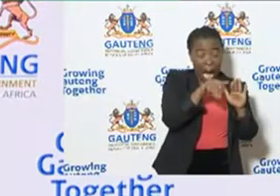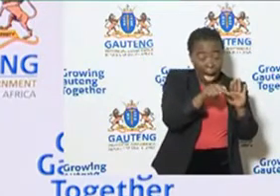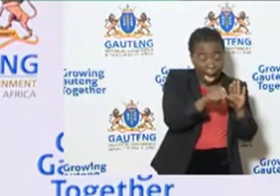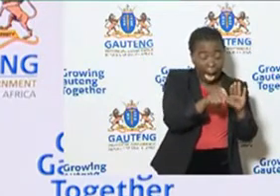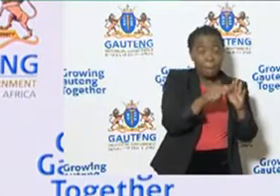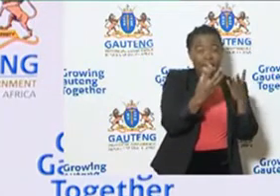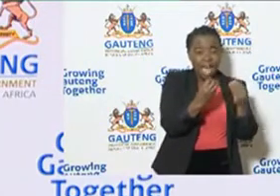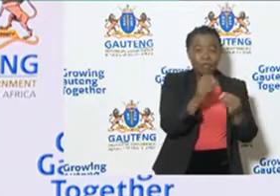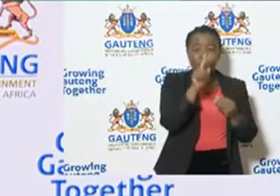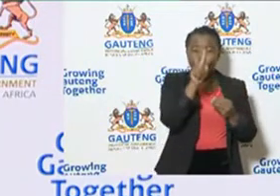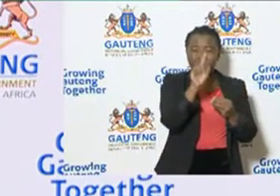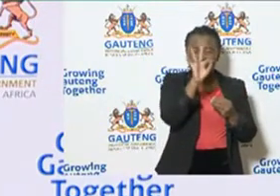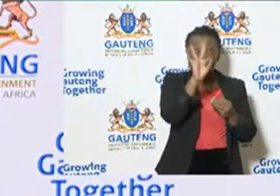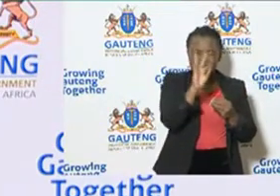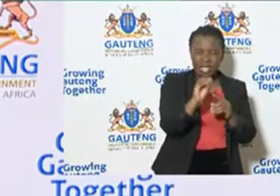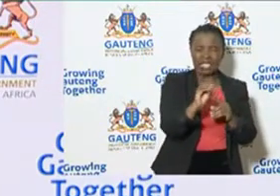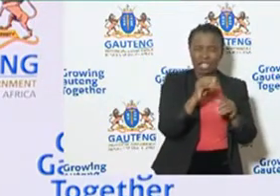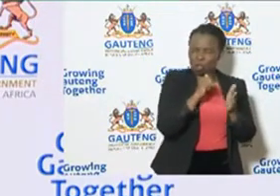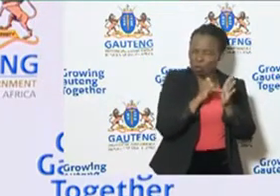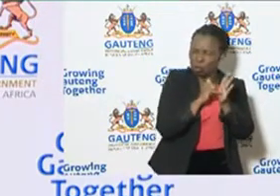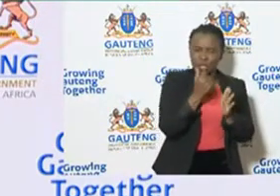130, in just one area,